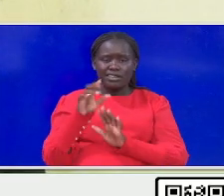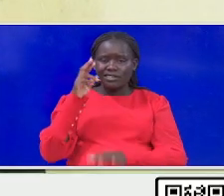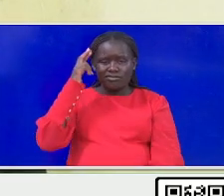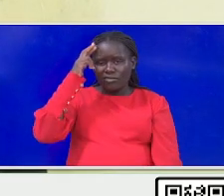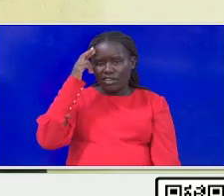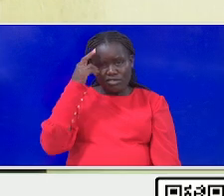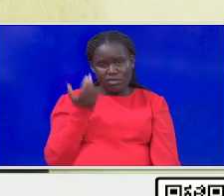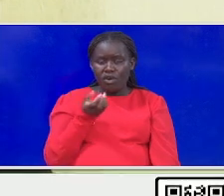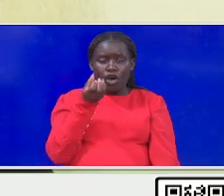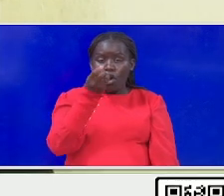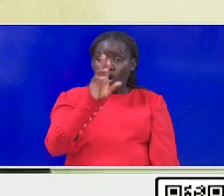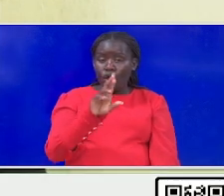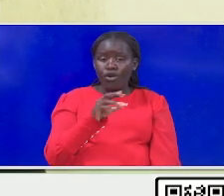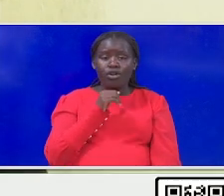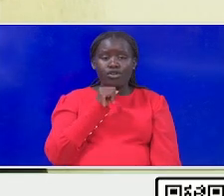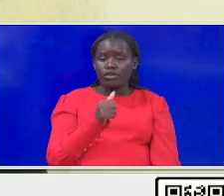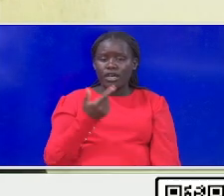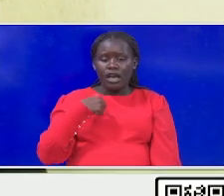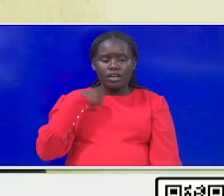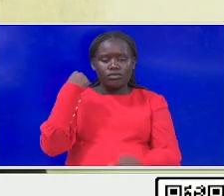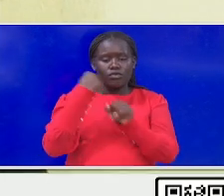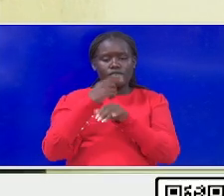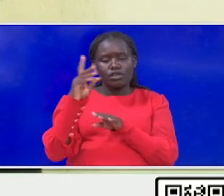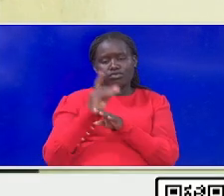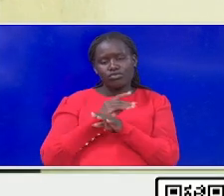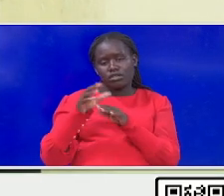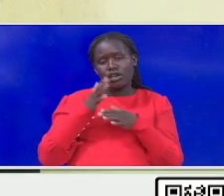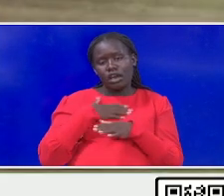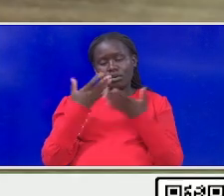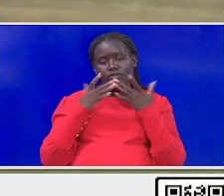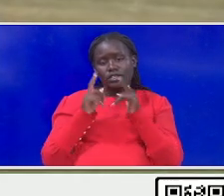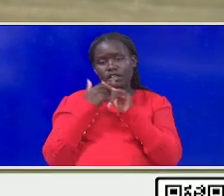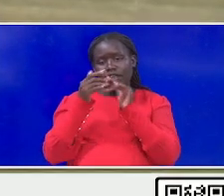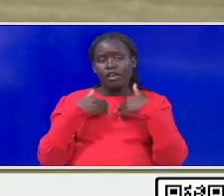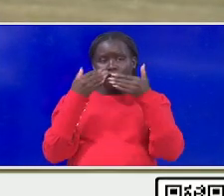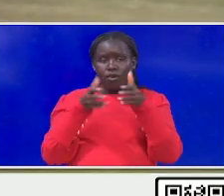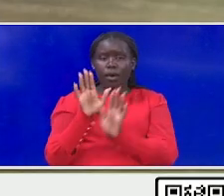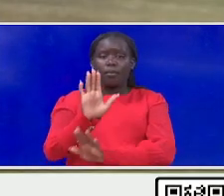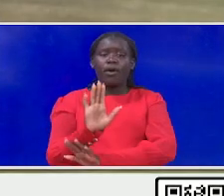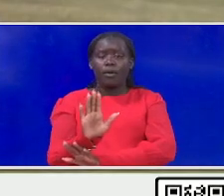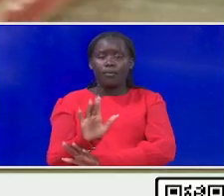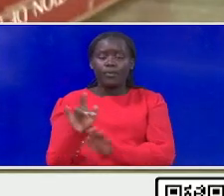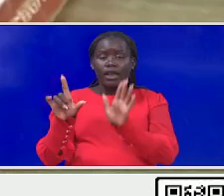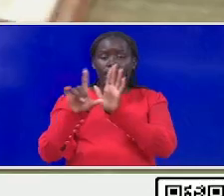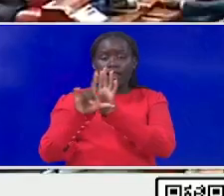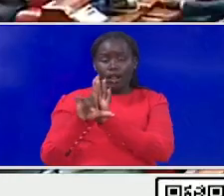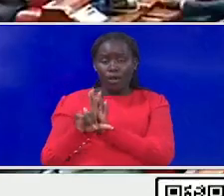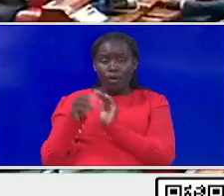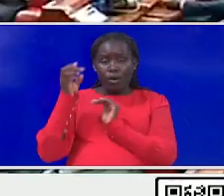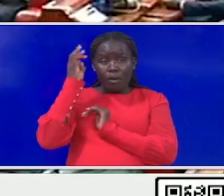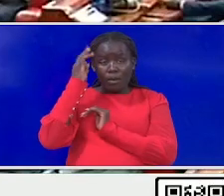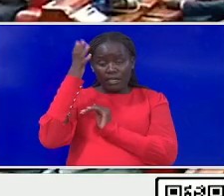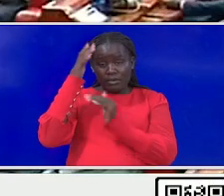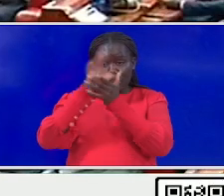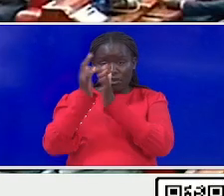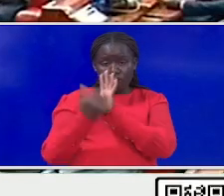not, we have done our duty. Then they will have their way. However, these legal minds further believe that